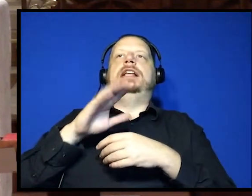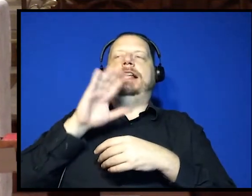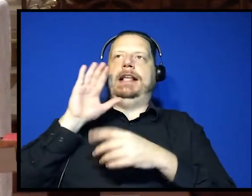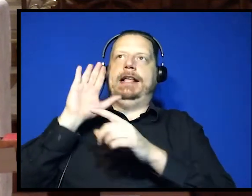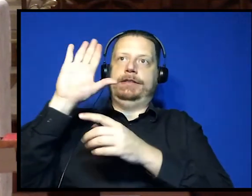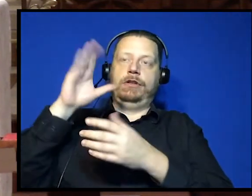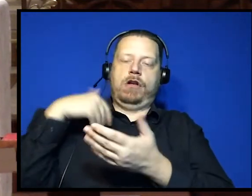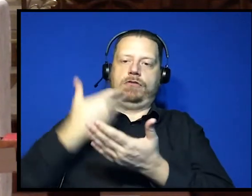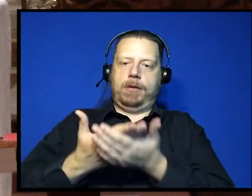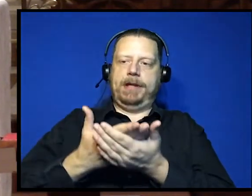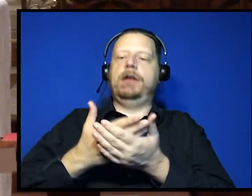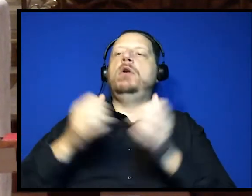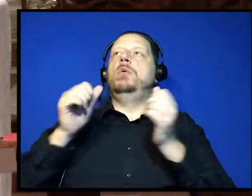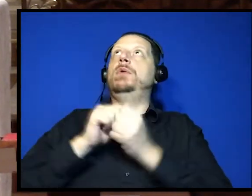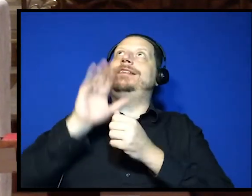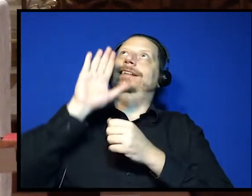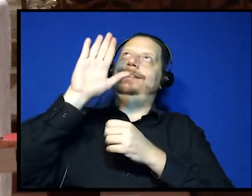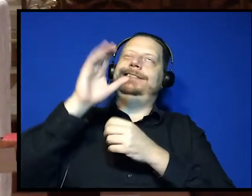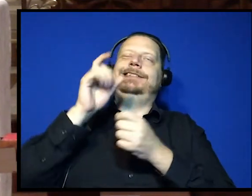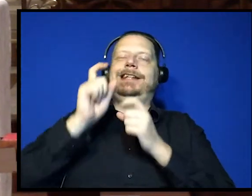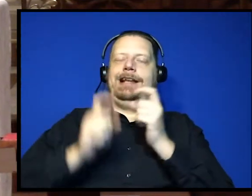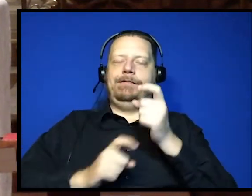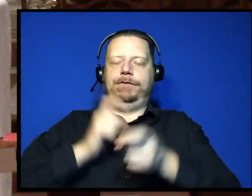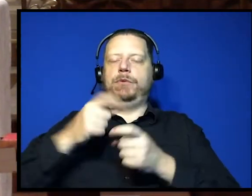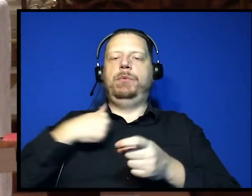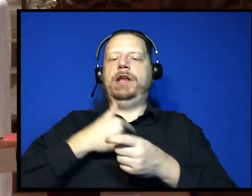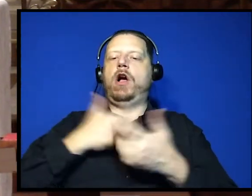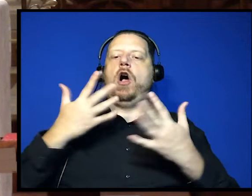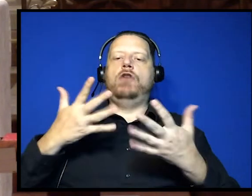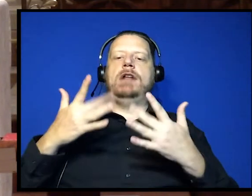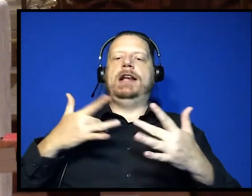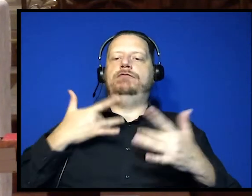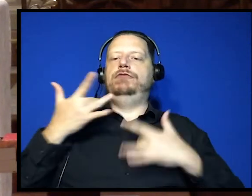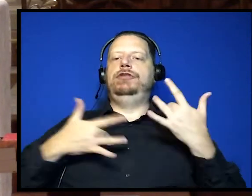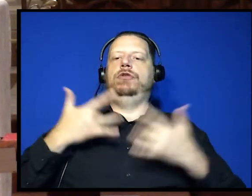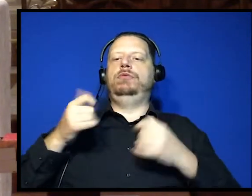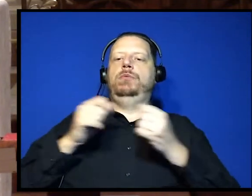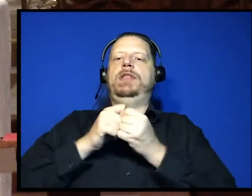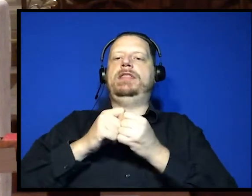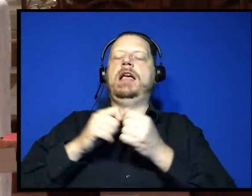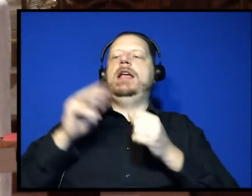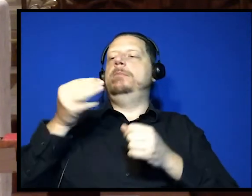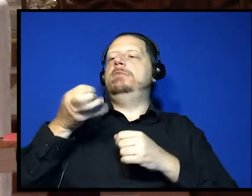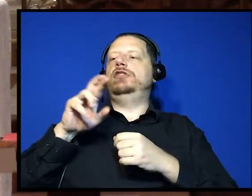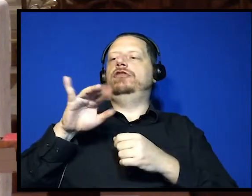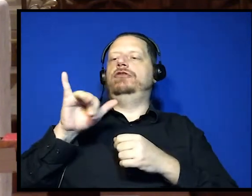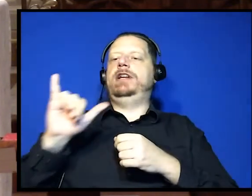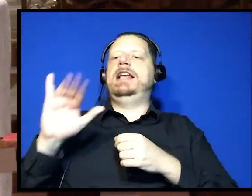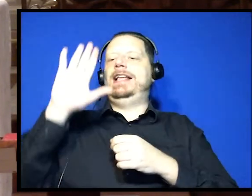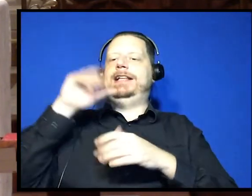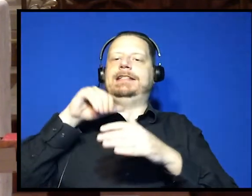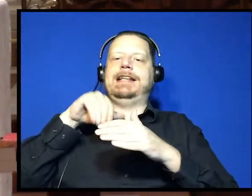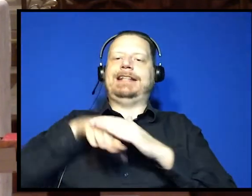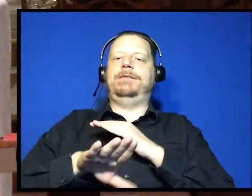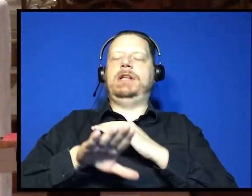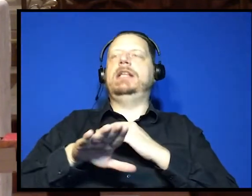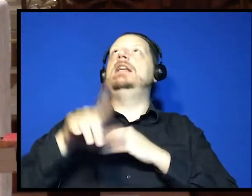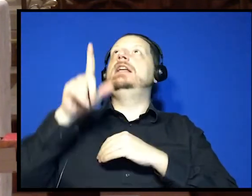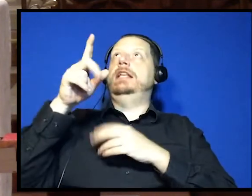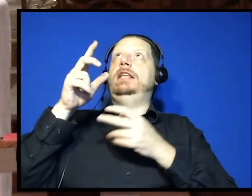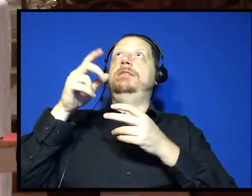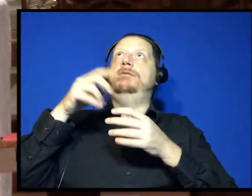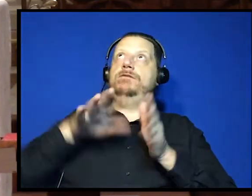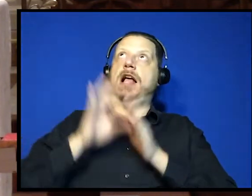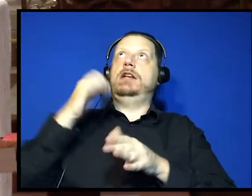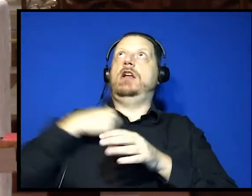by his gift that already we rejoice at the mystery of his nativity, so that he may find us watchful